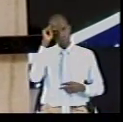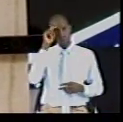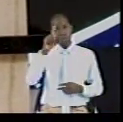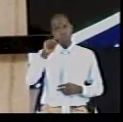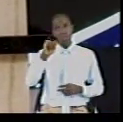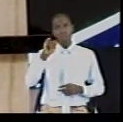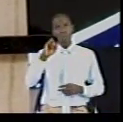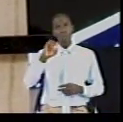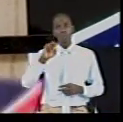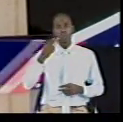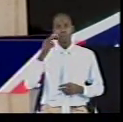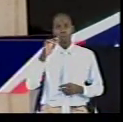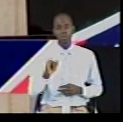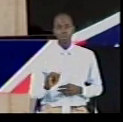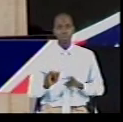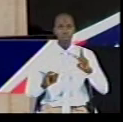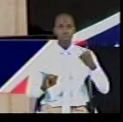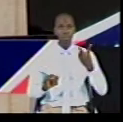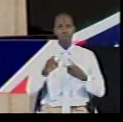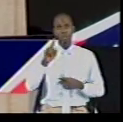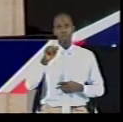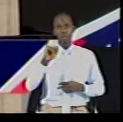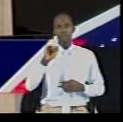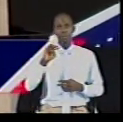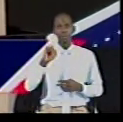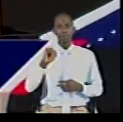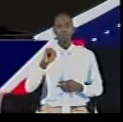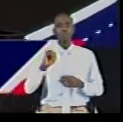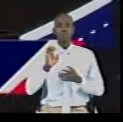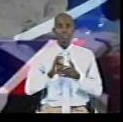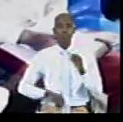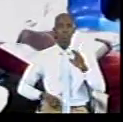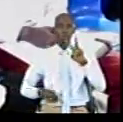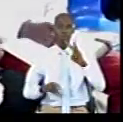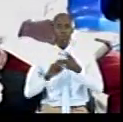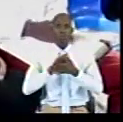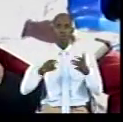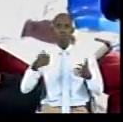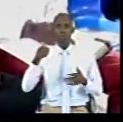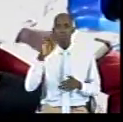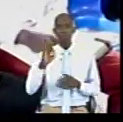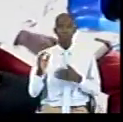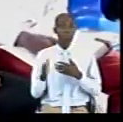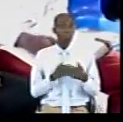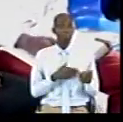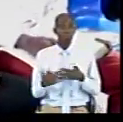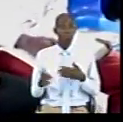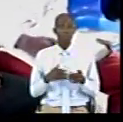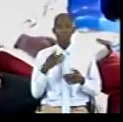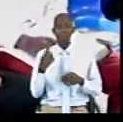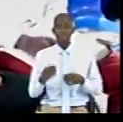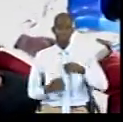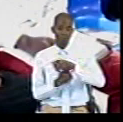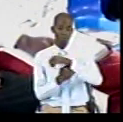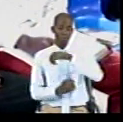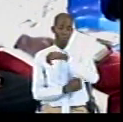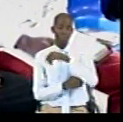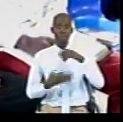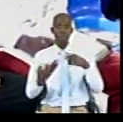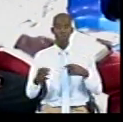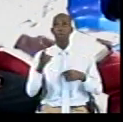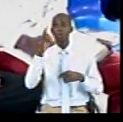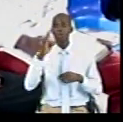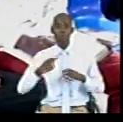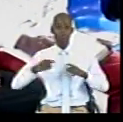verse 19. In 2 Timothy chapter 2, verse 19, nevertheless, the foundation of God standeth sure, having